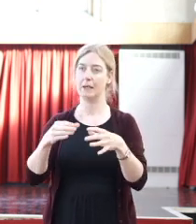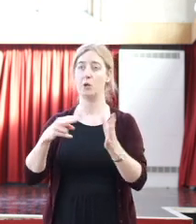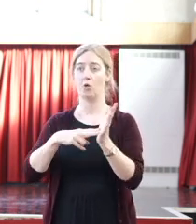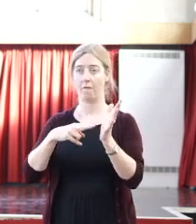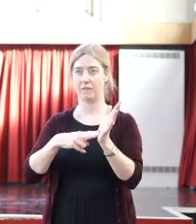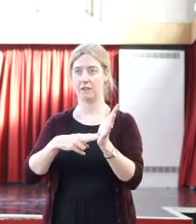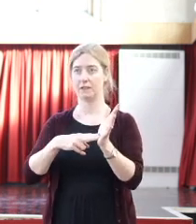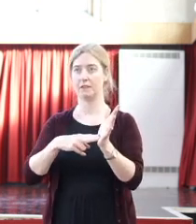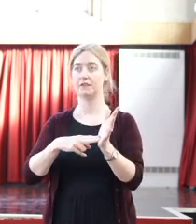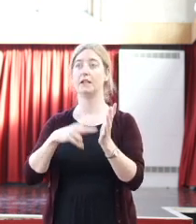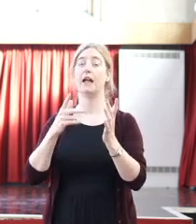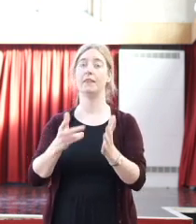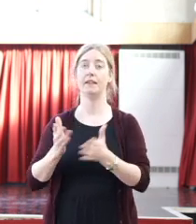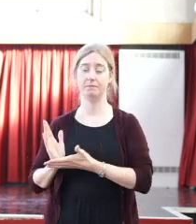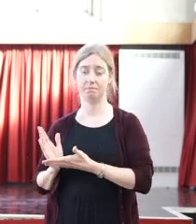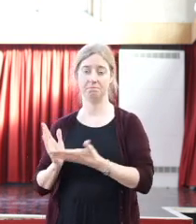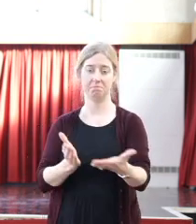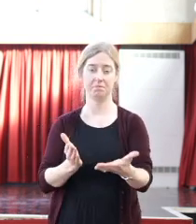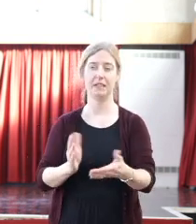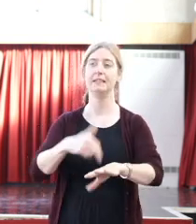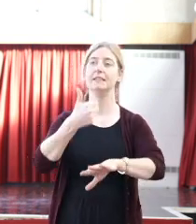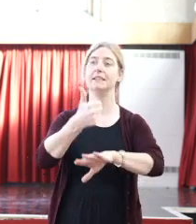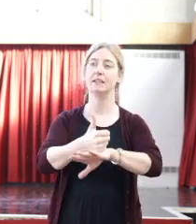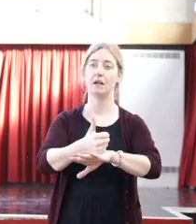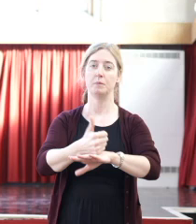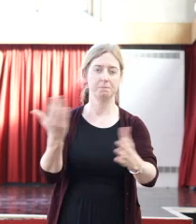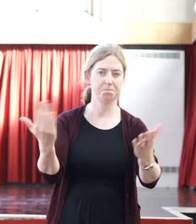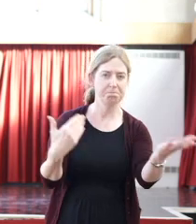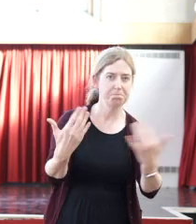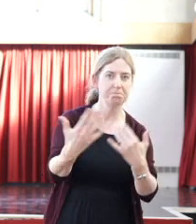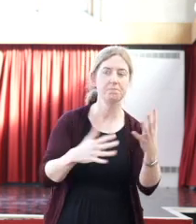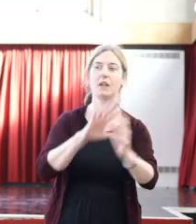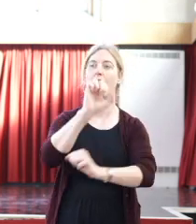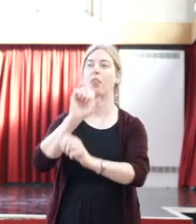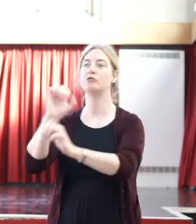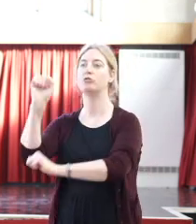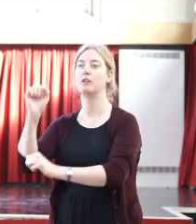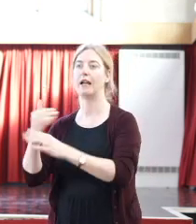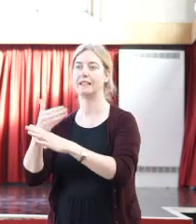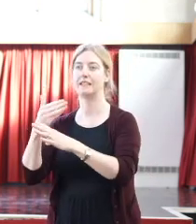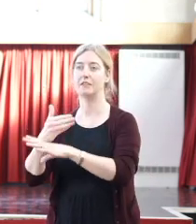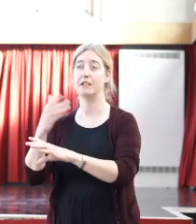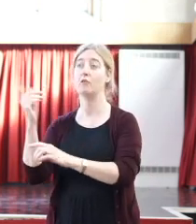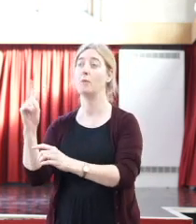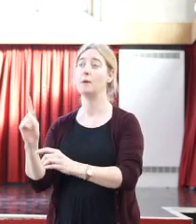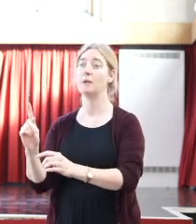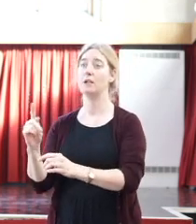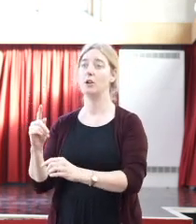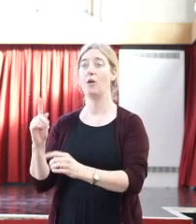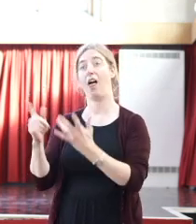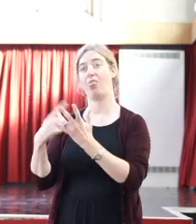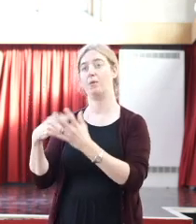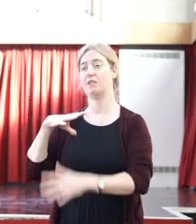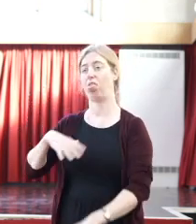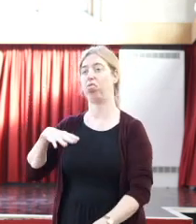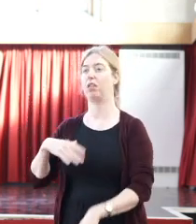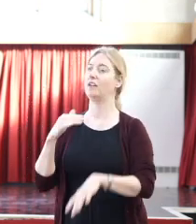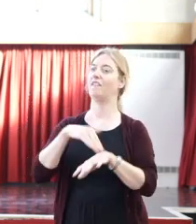really put the first provision in place where we were using cultural activity to reach young people at risk of